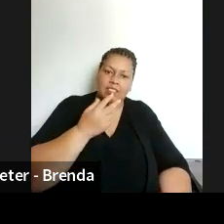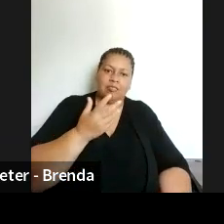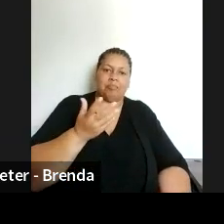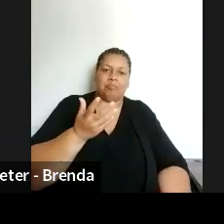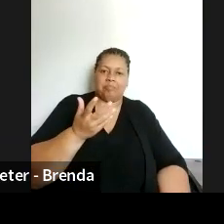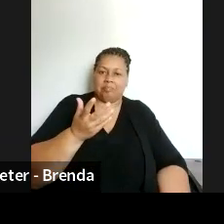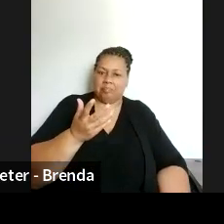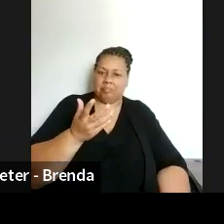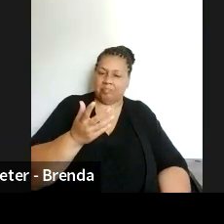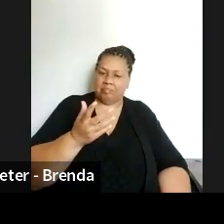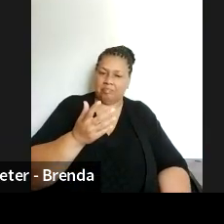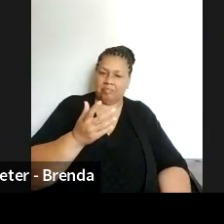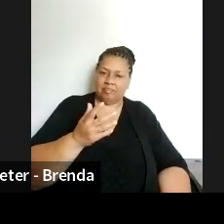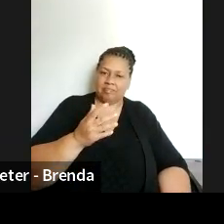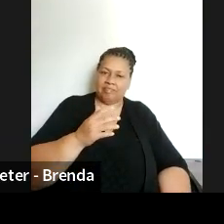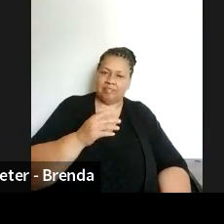Is that like a speech stat?